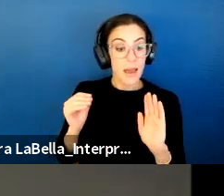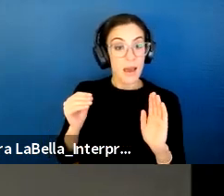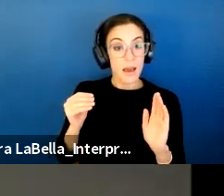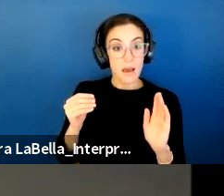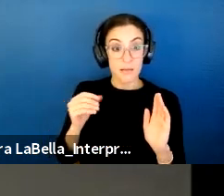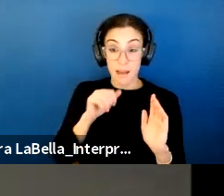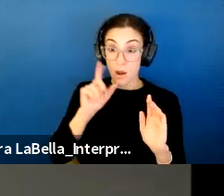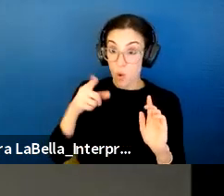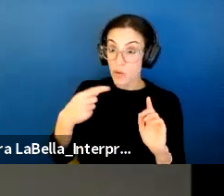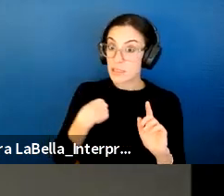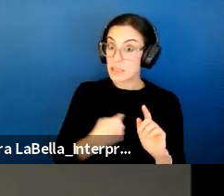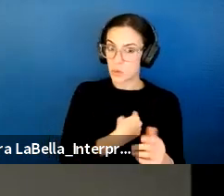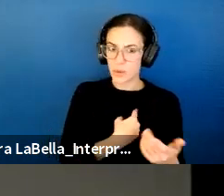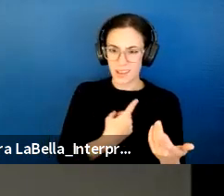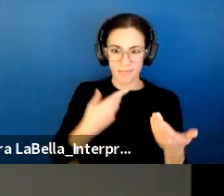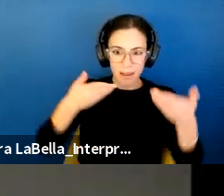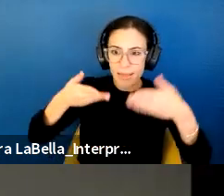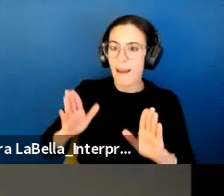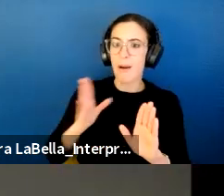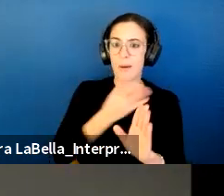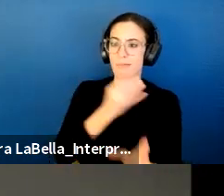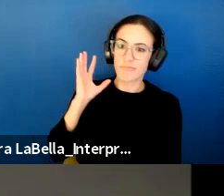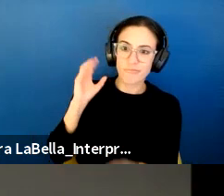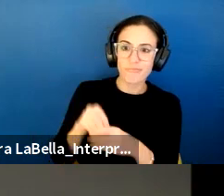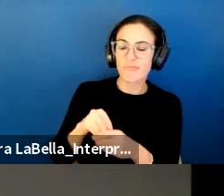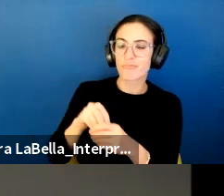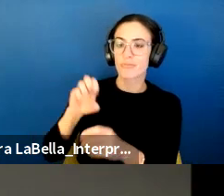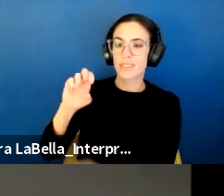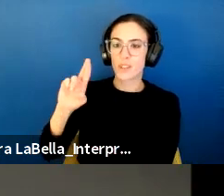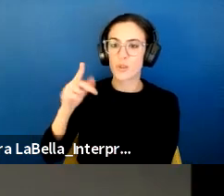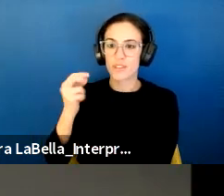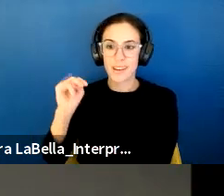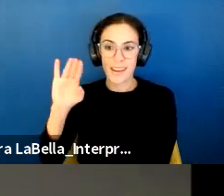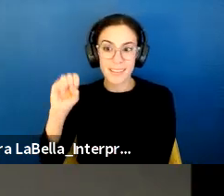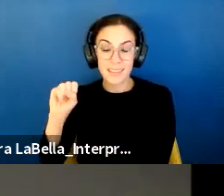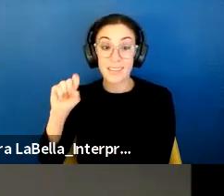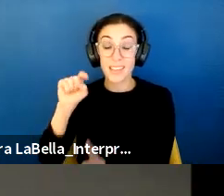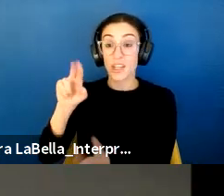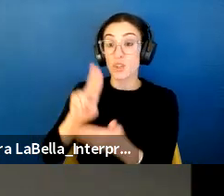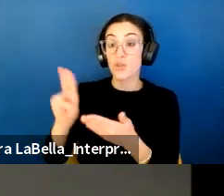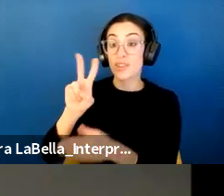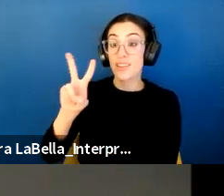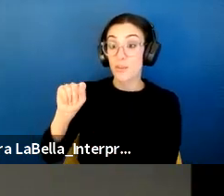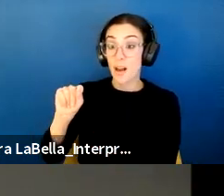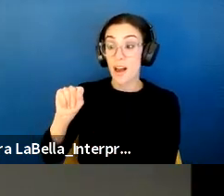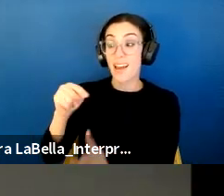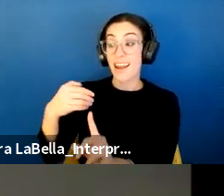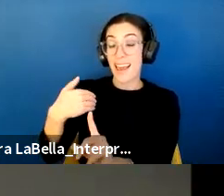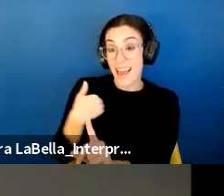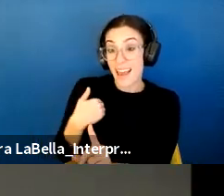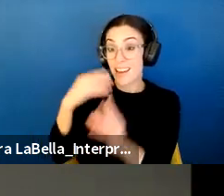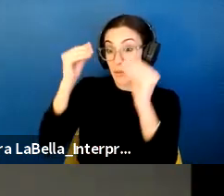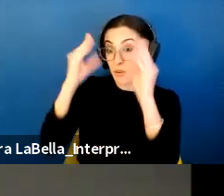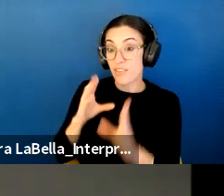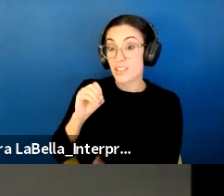sanction and engage in eugenics, the University of Vermont was the place that housed a professor of zoology who